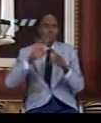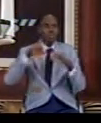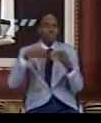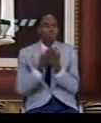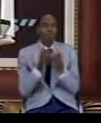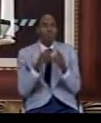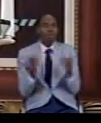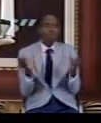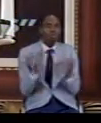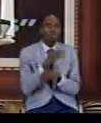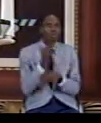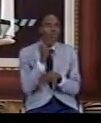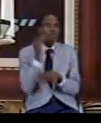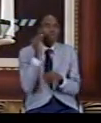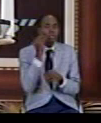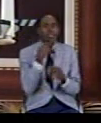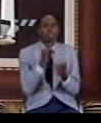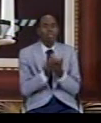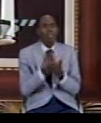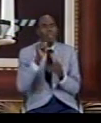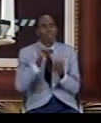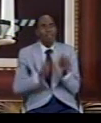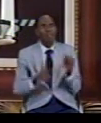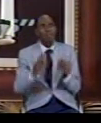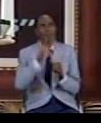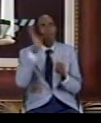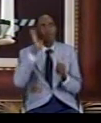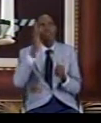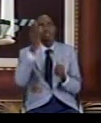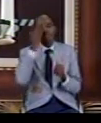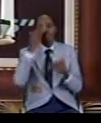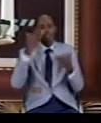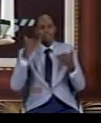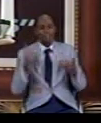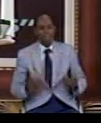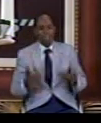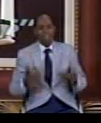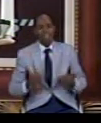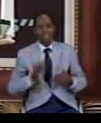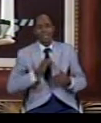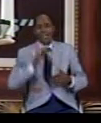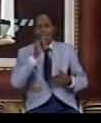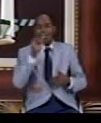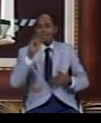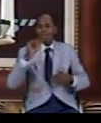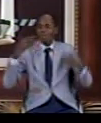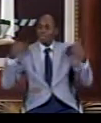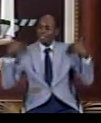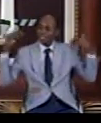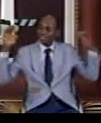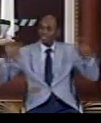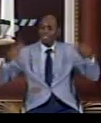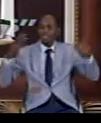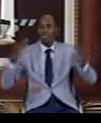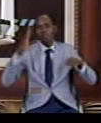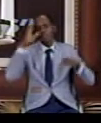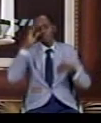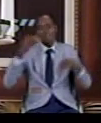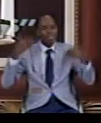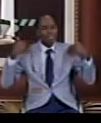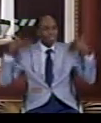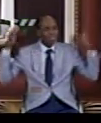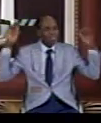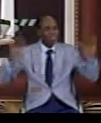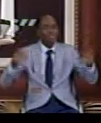you think everybody is going to really know now I am an angel of a man. an angel of a